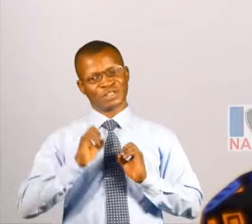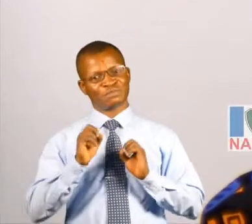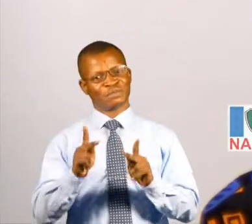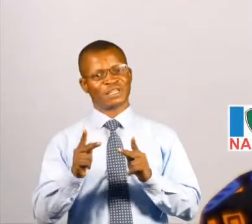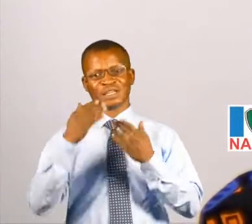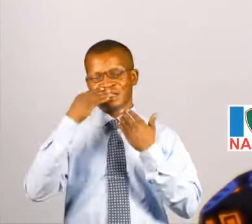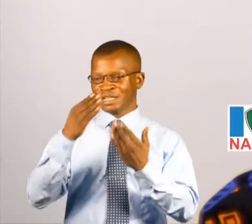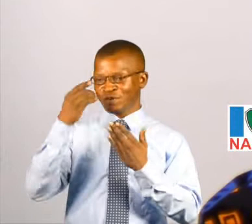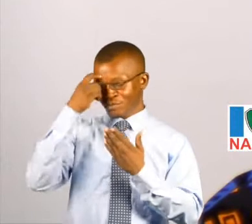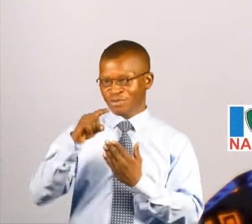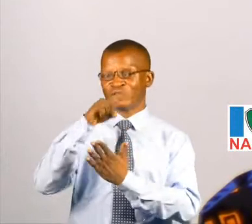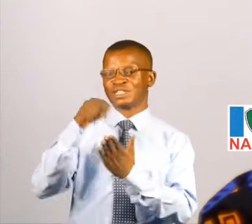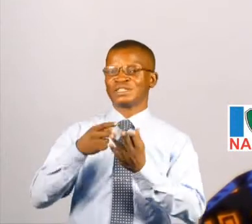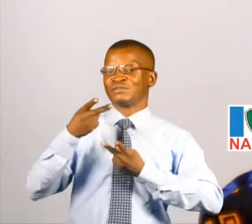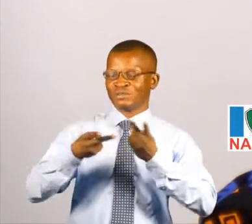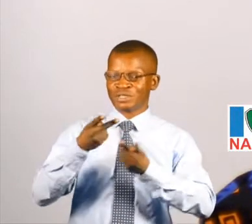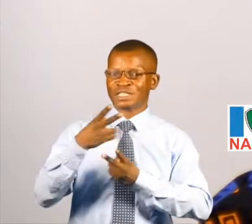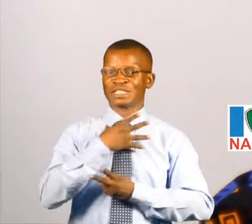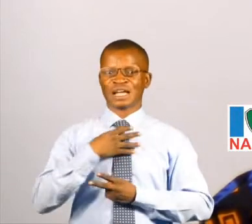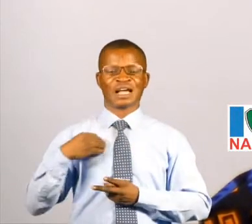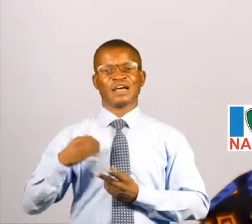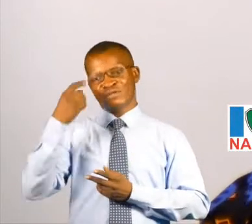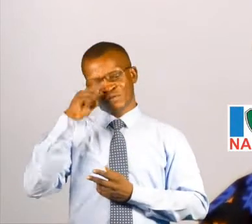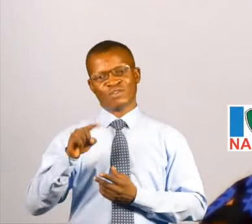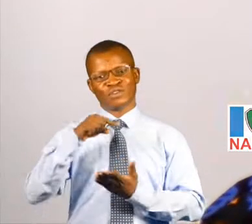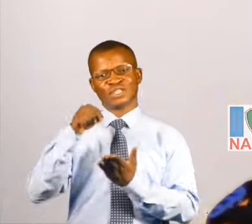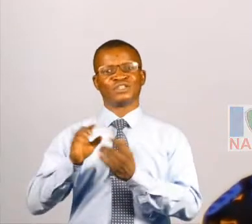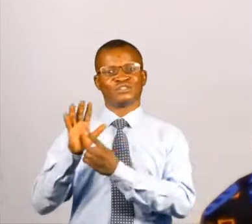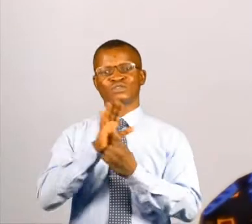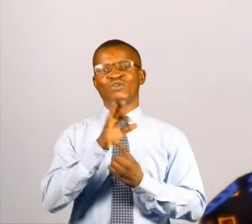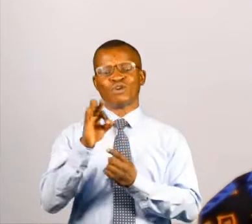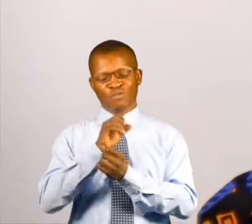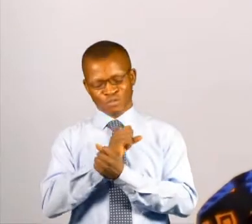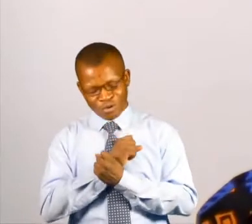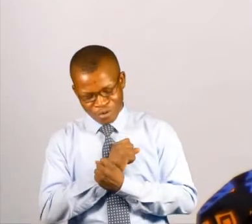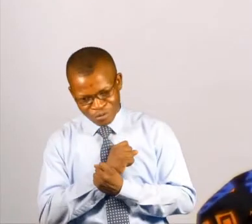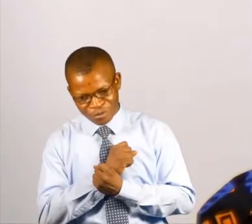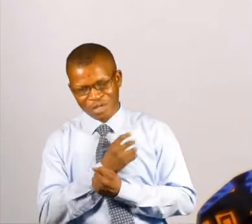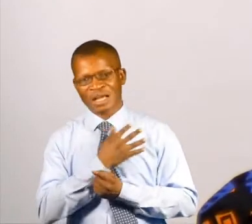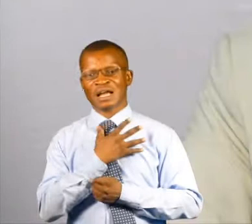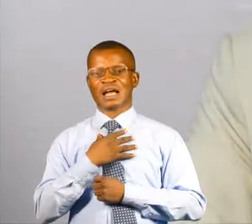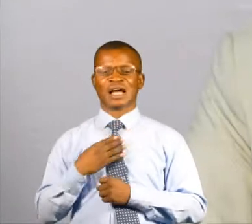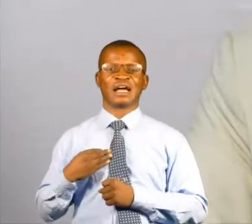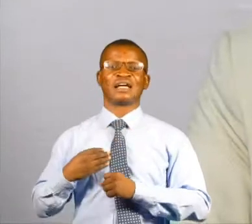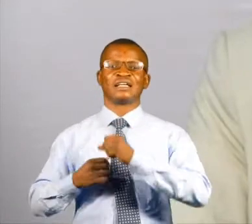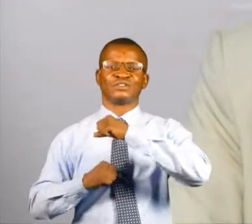privilege. I thank you for this visit and for this show of love and solidarity.